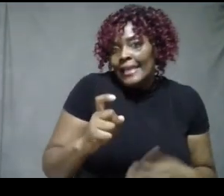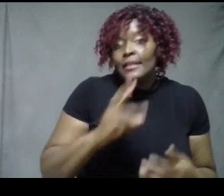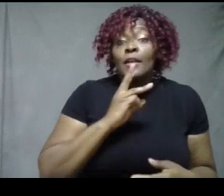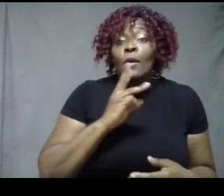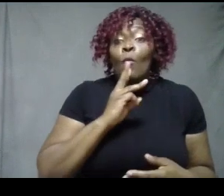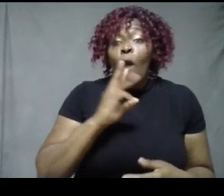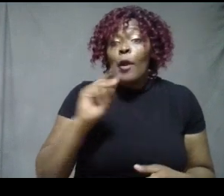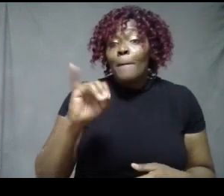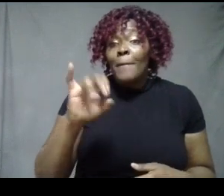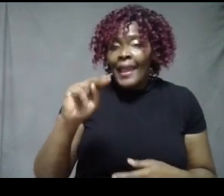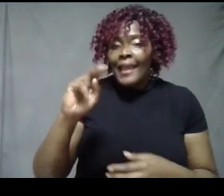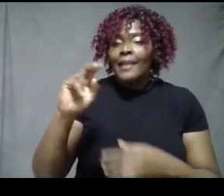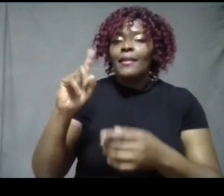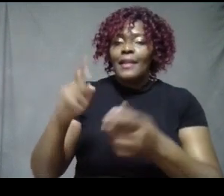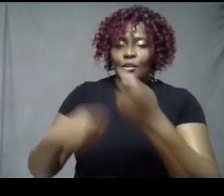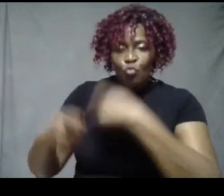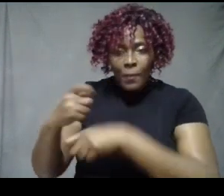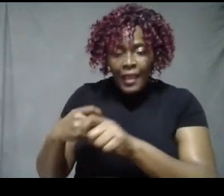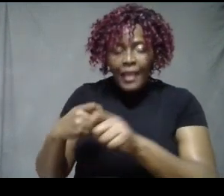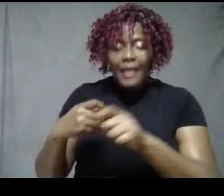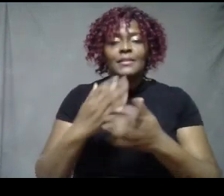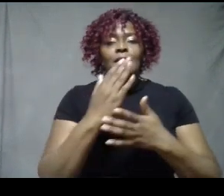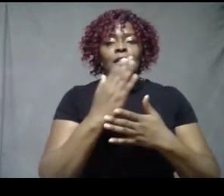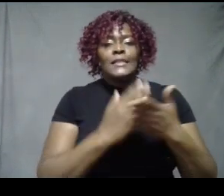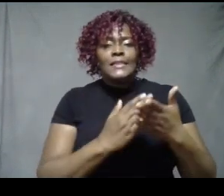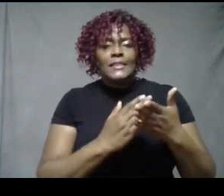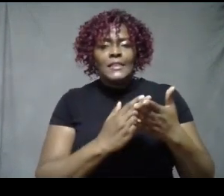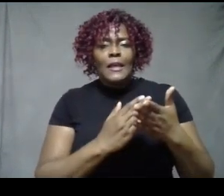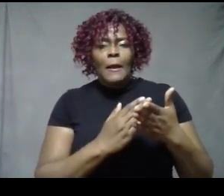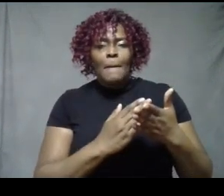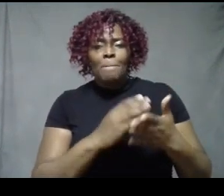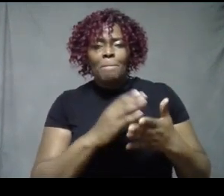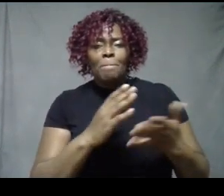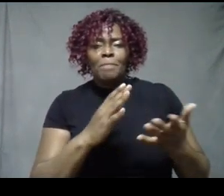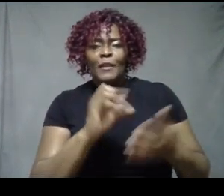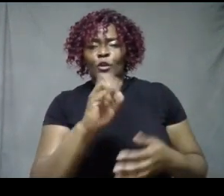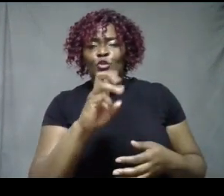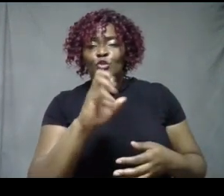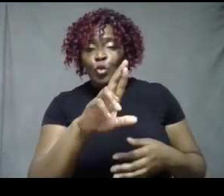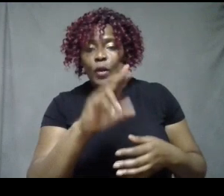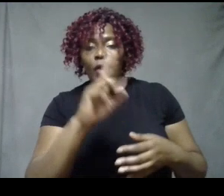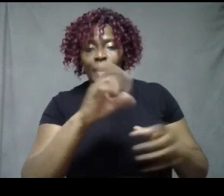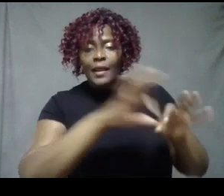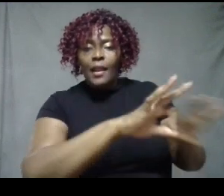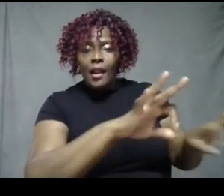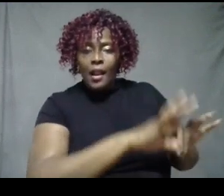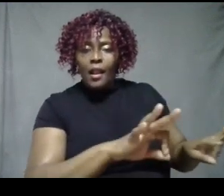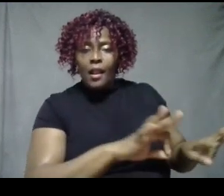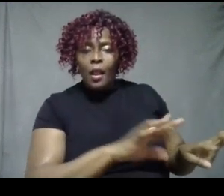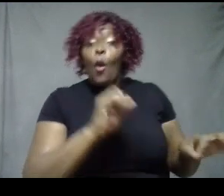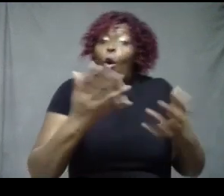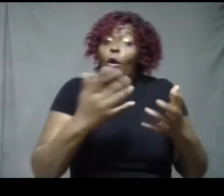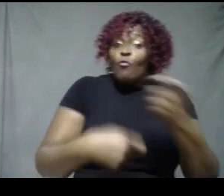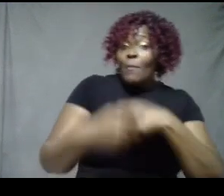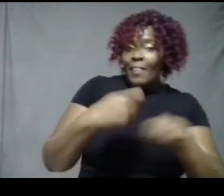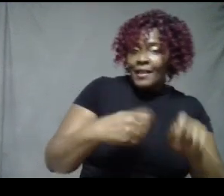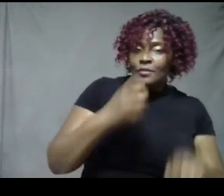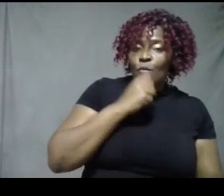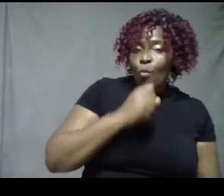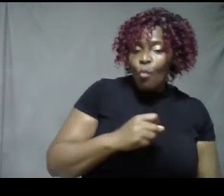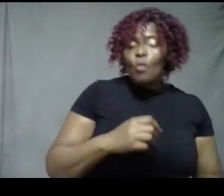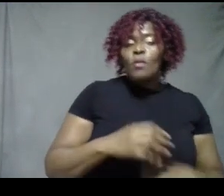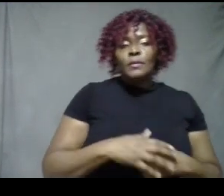need to be replaced, some sanitary sewer that needs to be lined or replaced. Next slide, please.